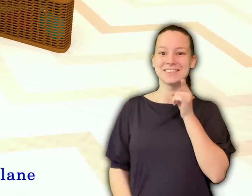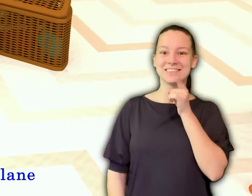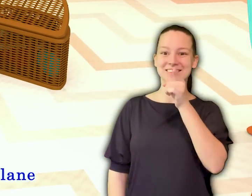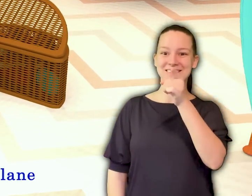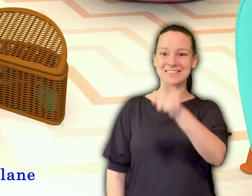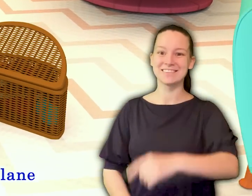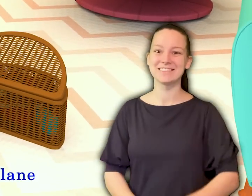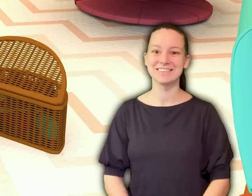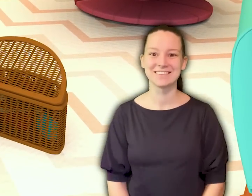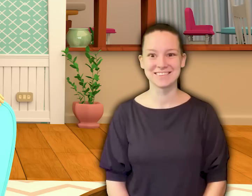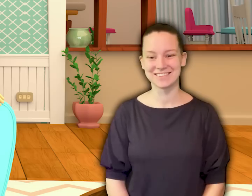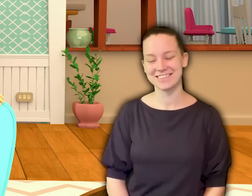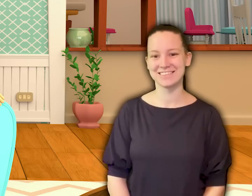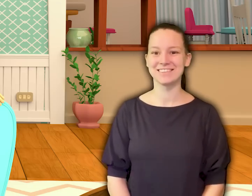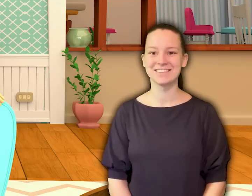lives down the